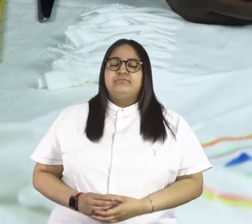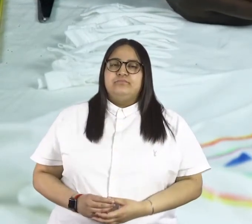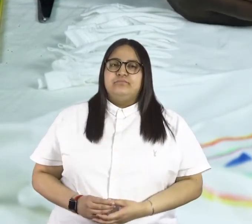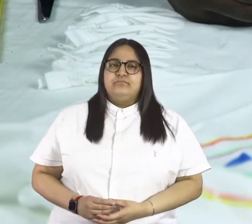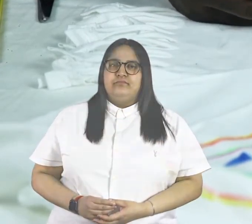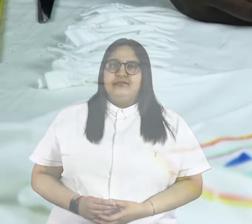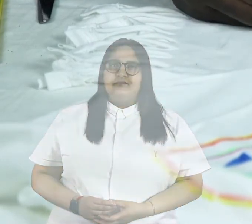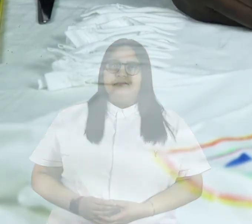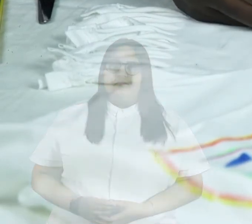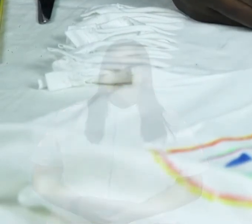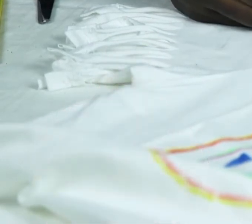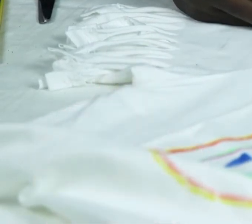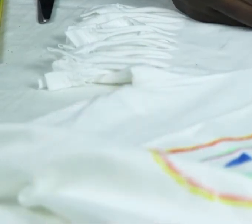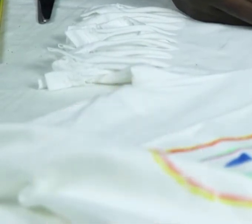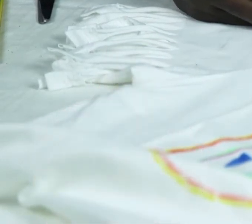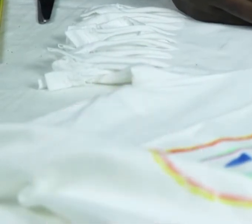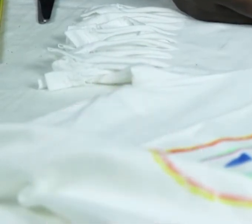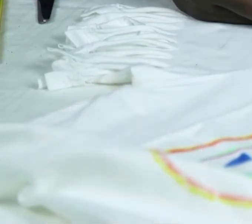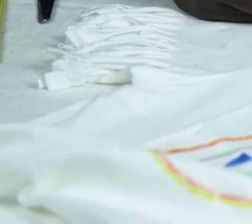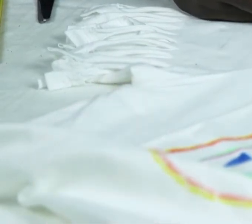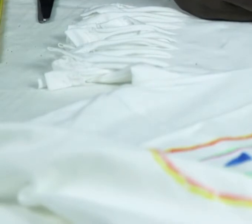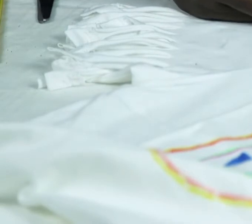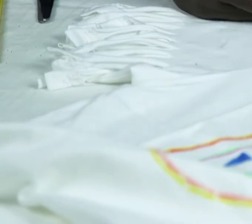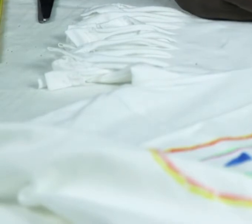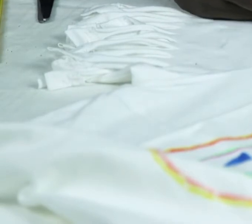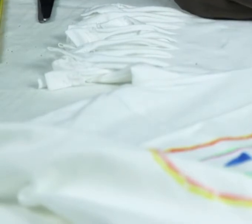to color in or paint.